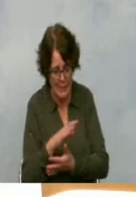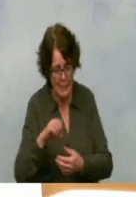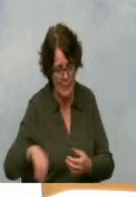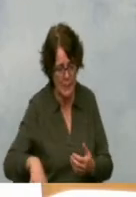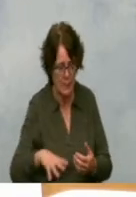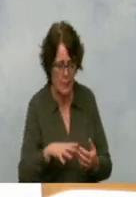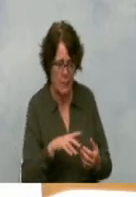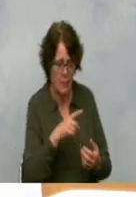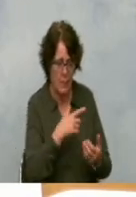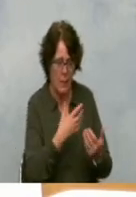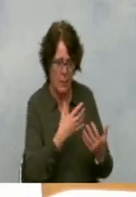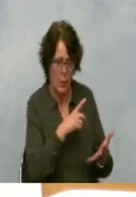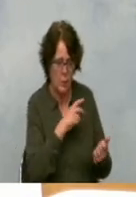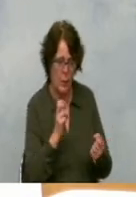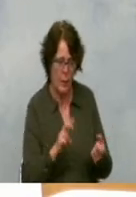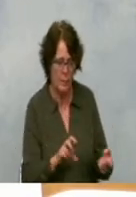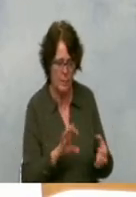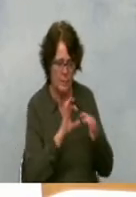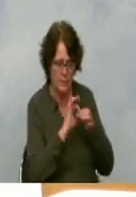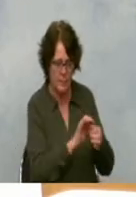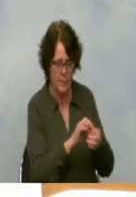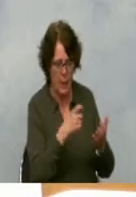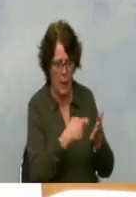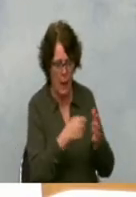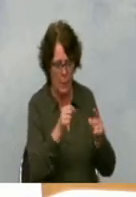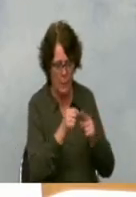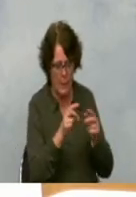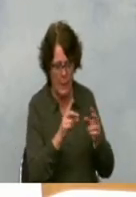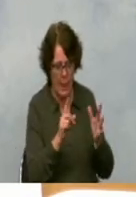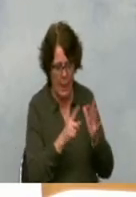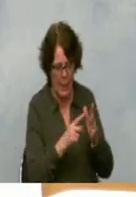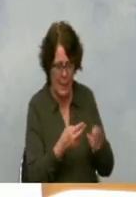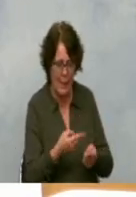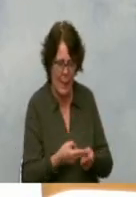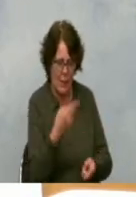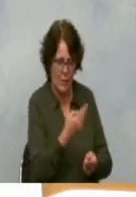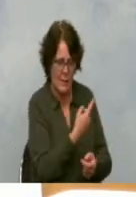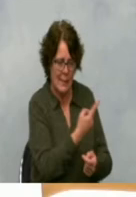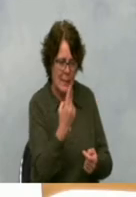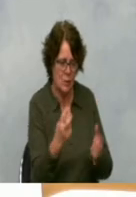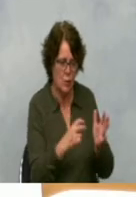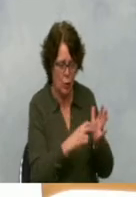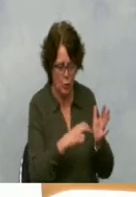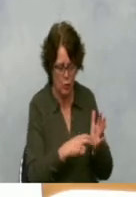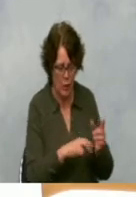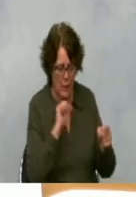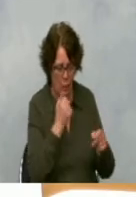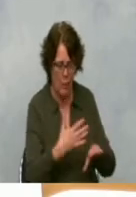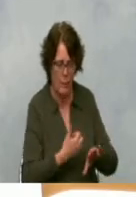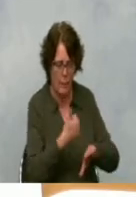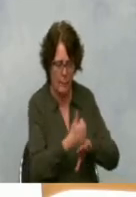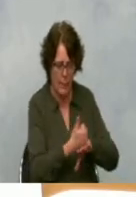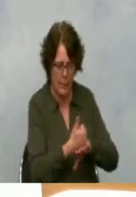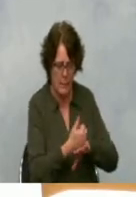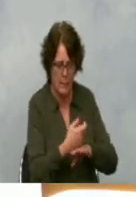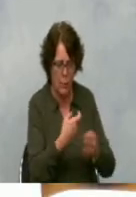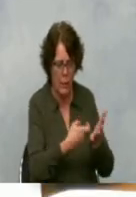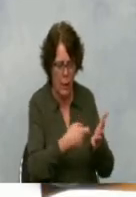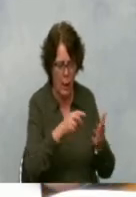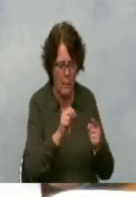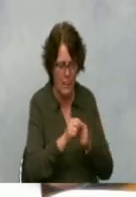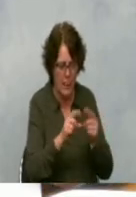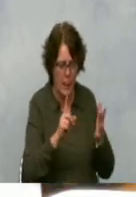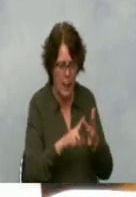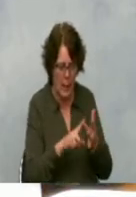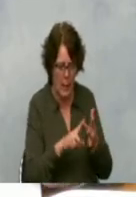are bound in to RPI increases in these contracts. And that will really be based around the RPI as